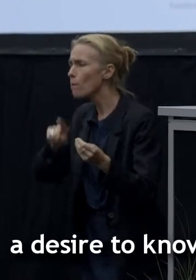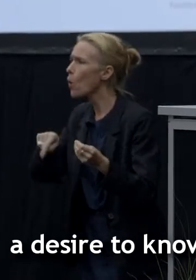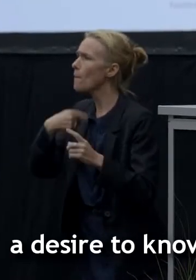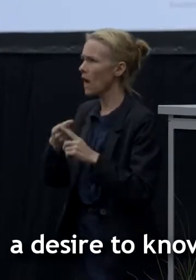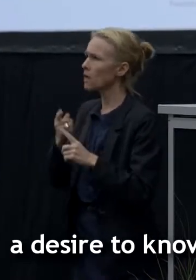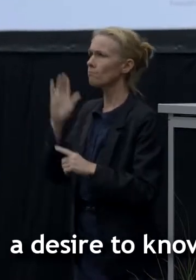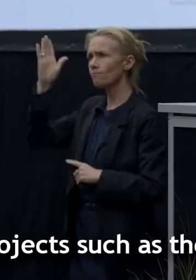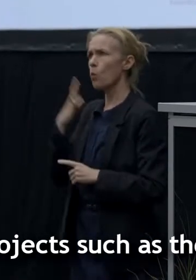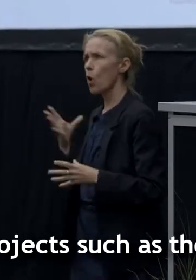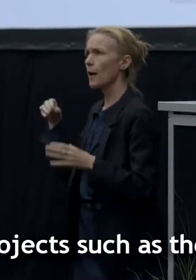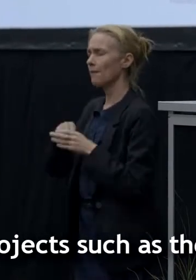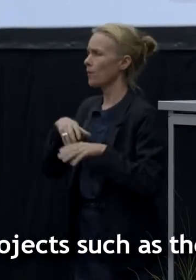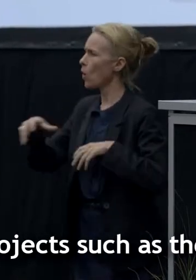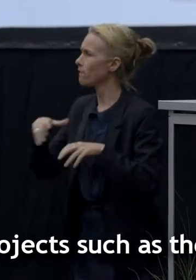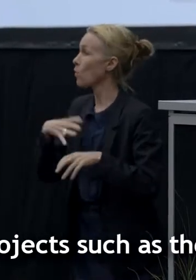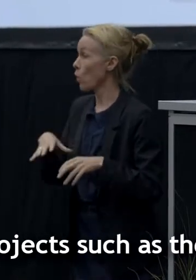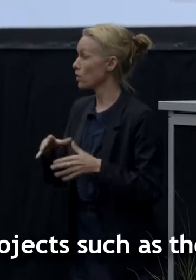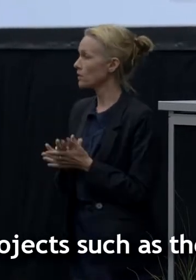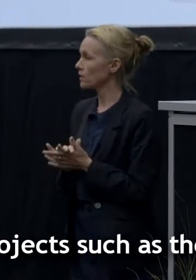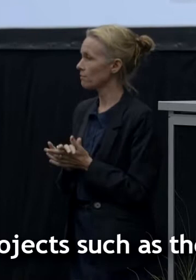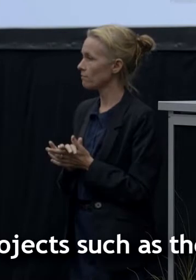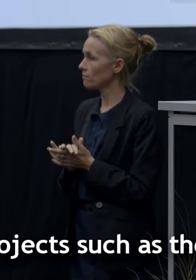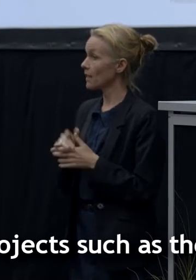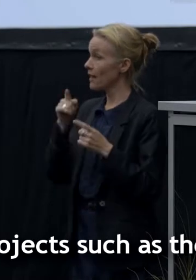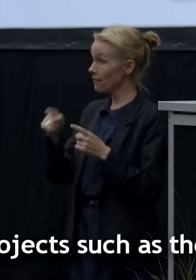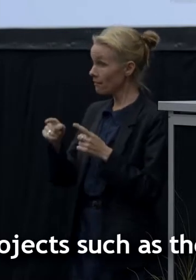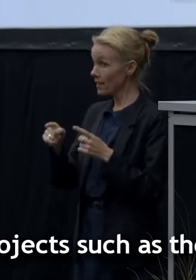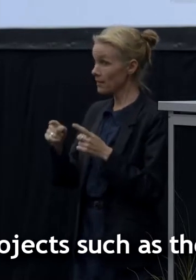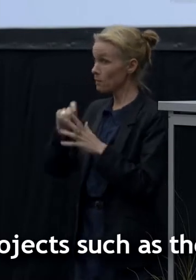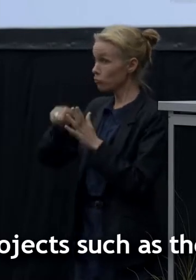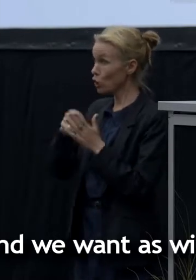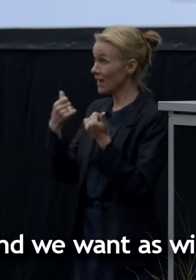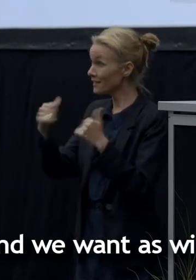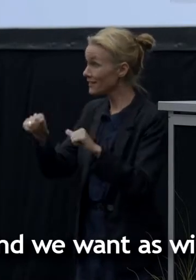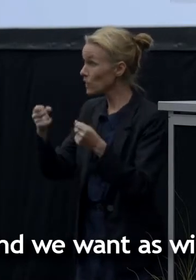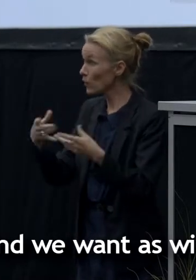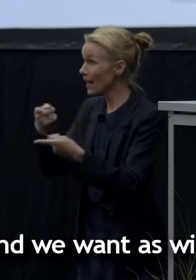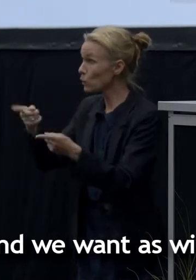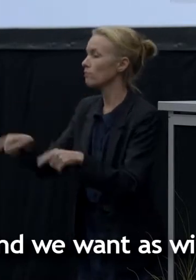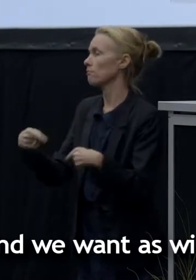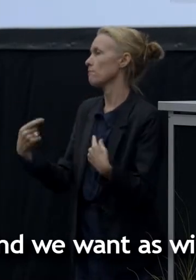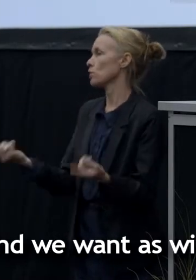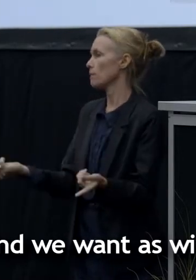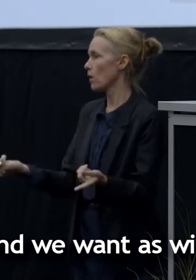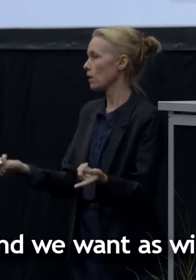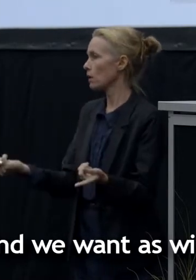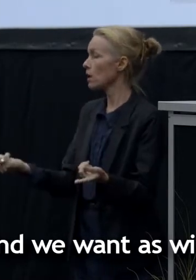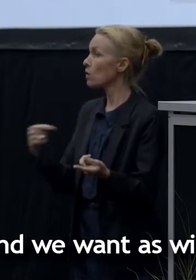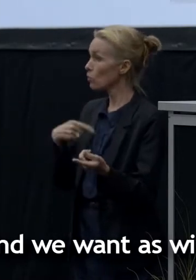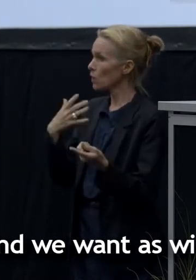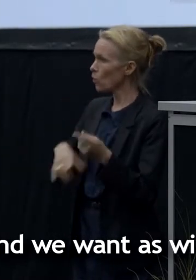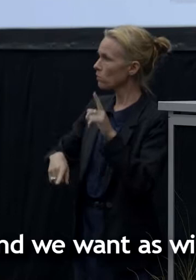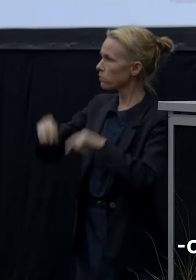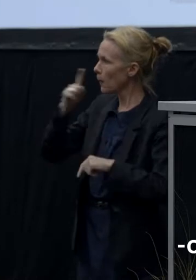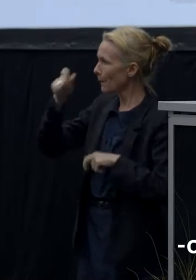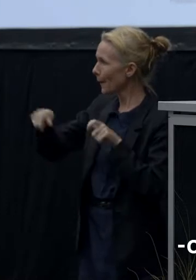be involved. Projects such as these simply cannot work without your input, and we want as wide a representation and involvement of